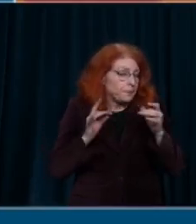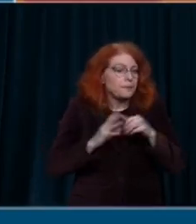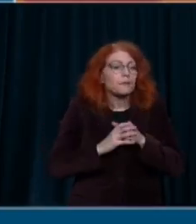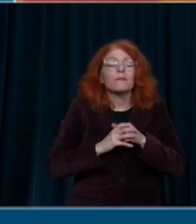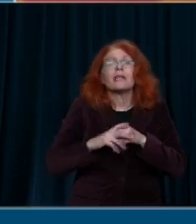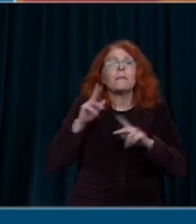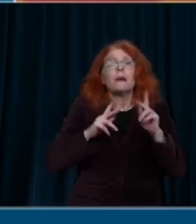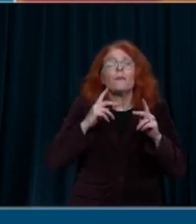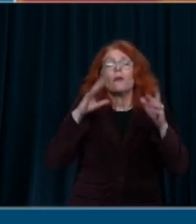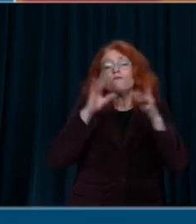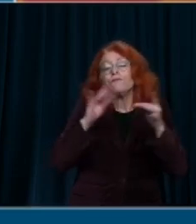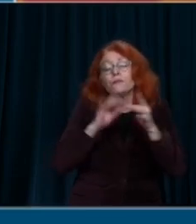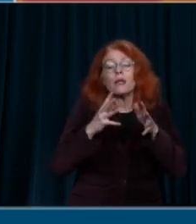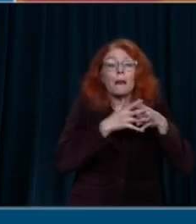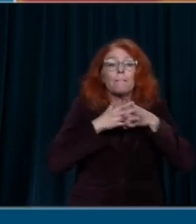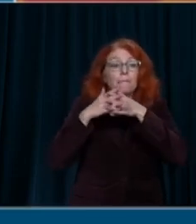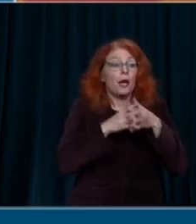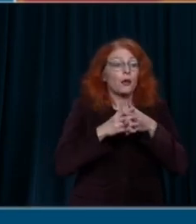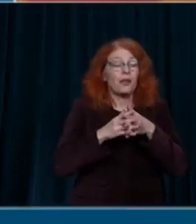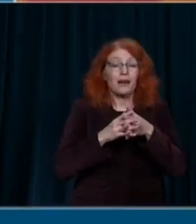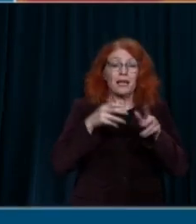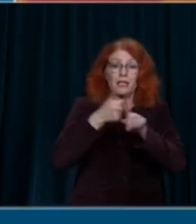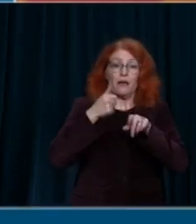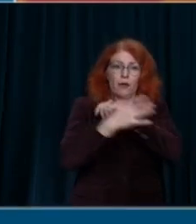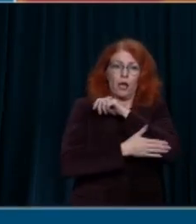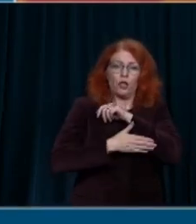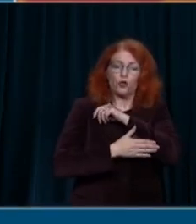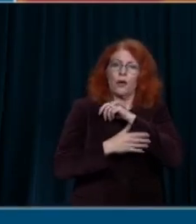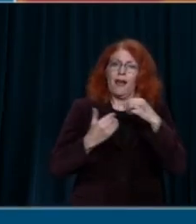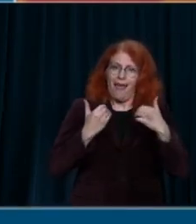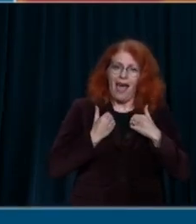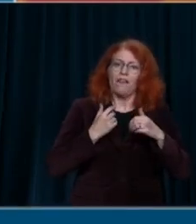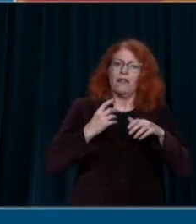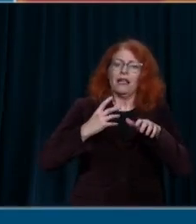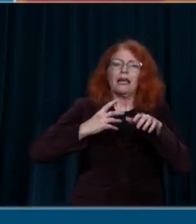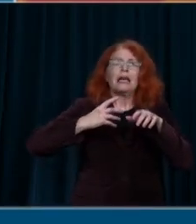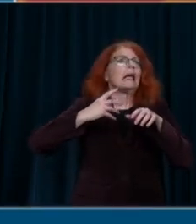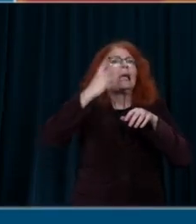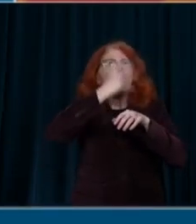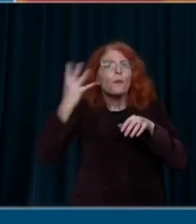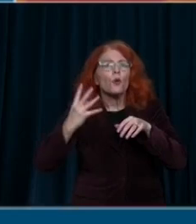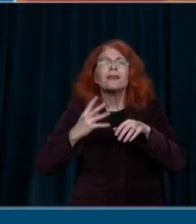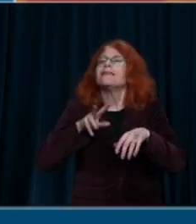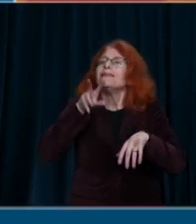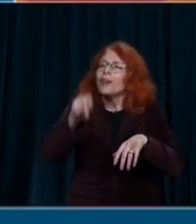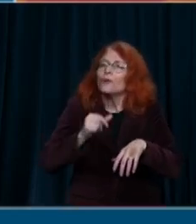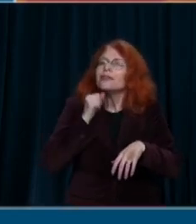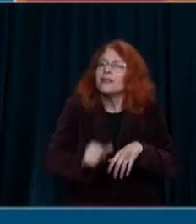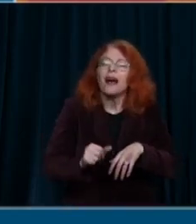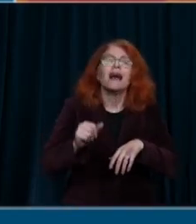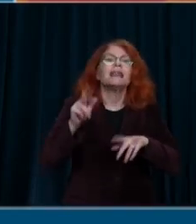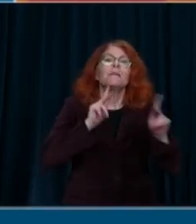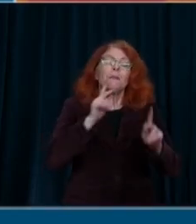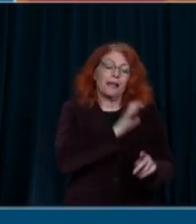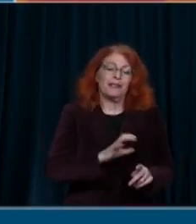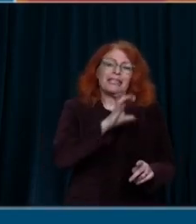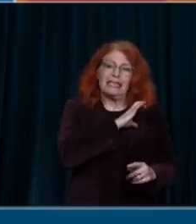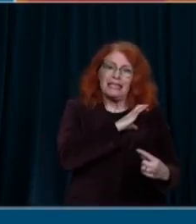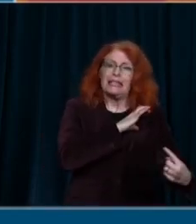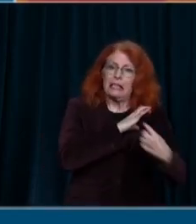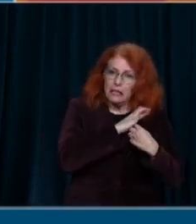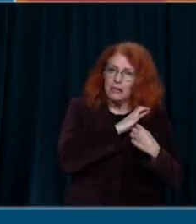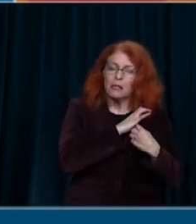people are always stating that America is a country of immigrants. I say that it's not. I say that America is a country of citizens. We